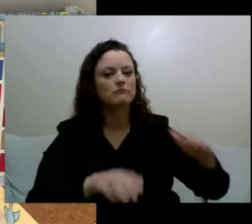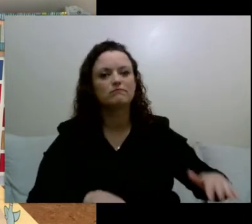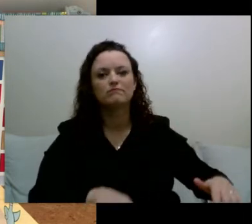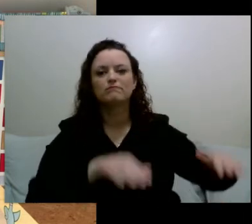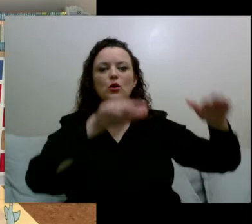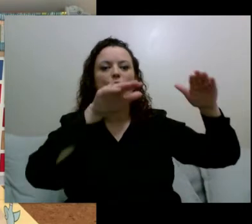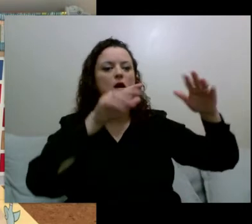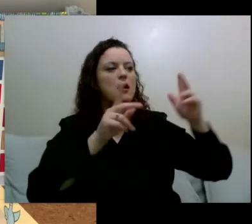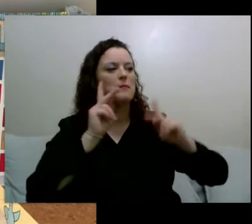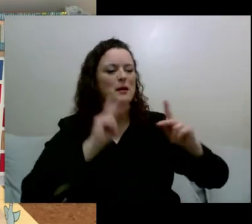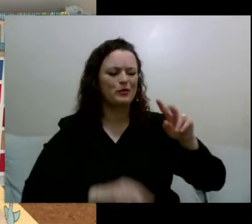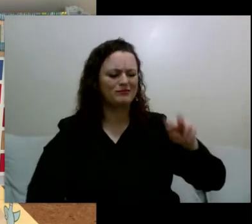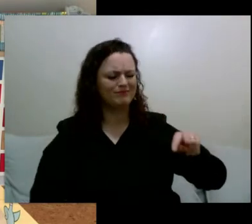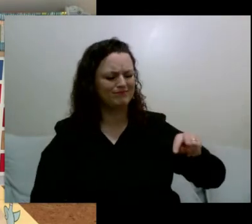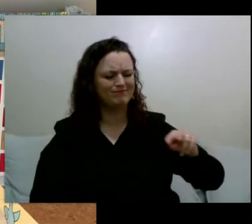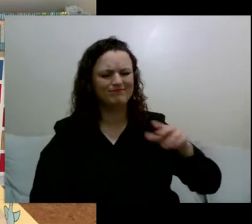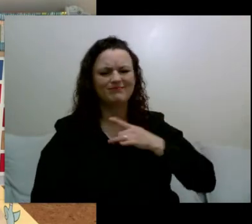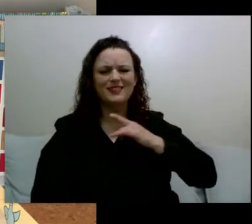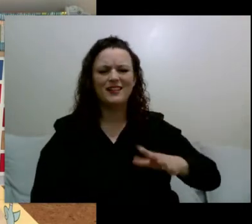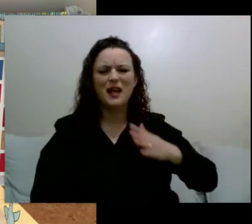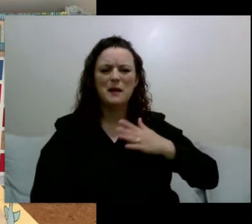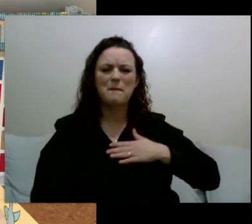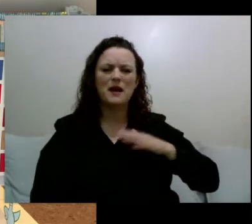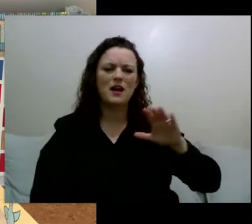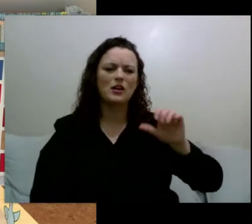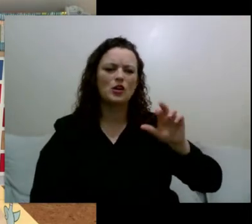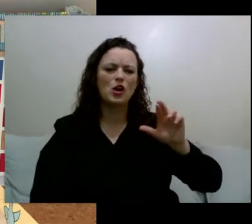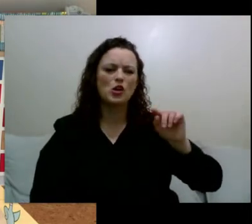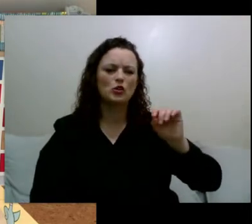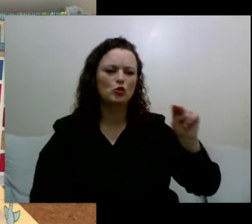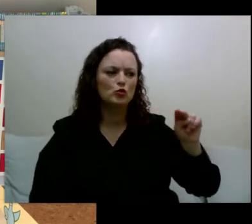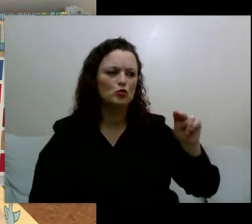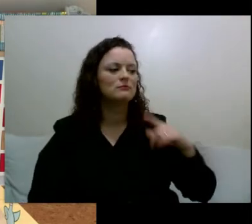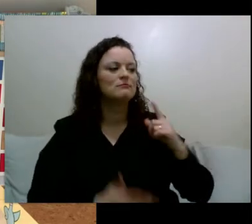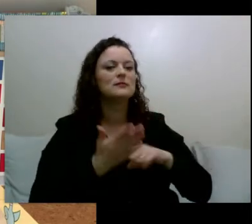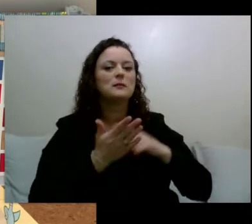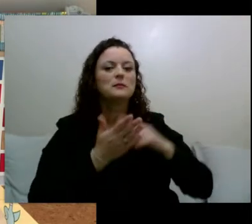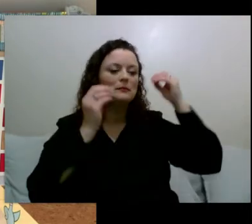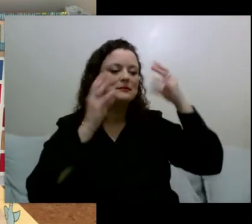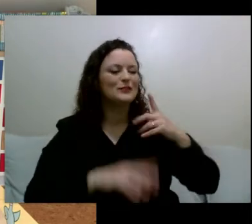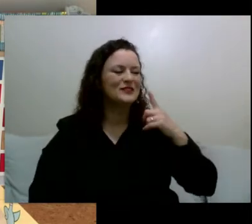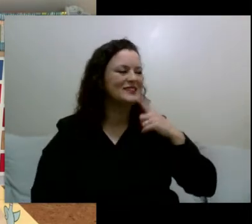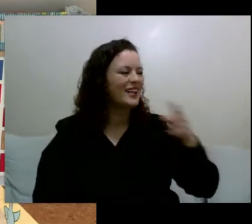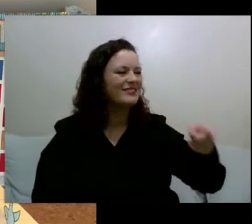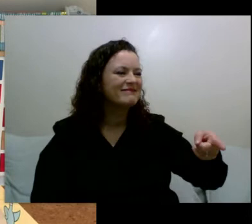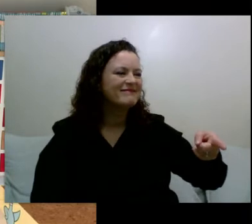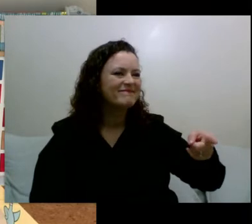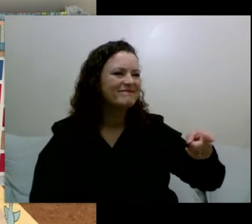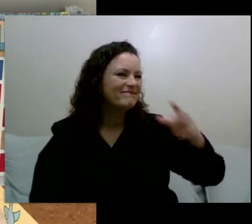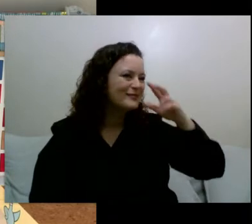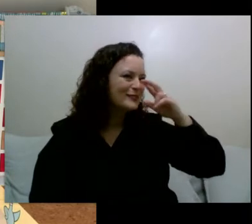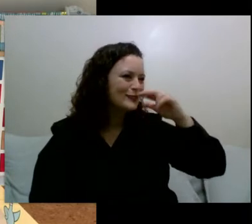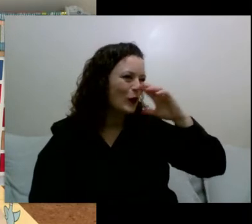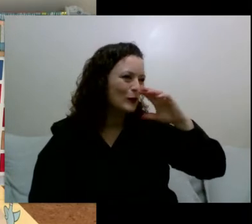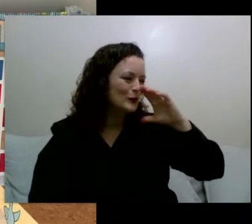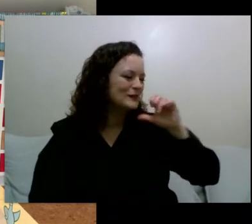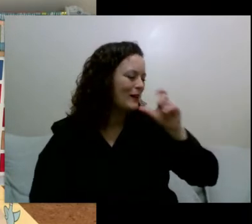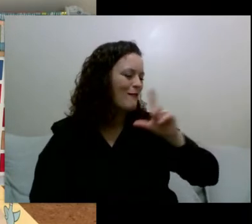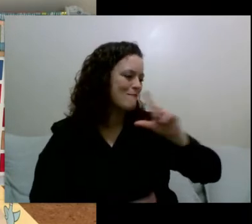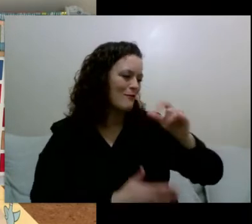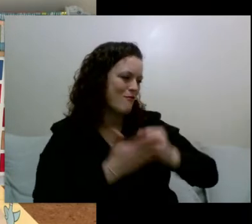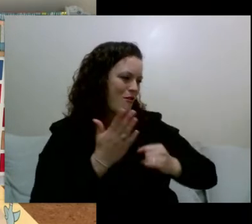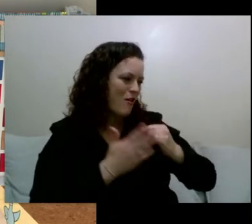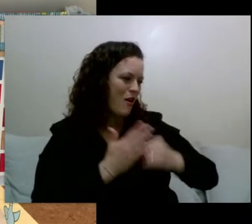even teachers thought that cartoons weren't real art. And I knew that if I drew every day,